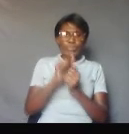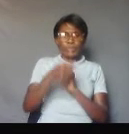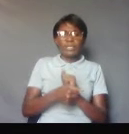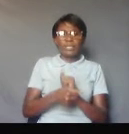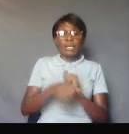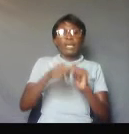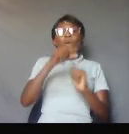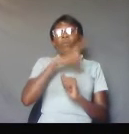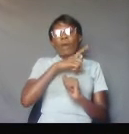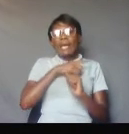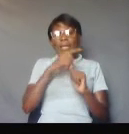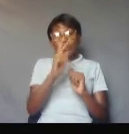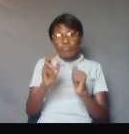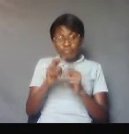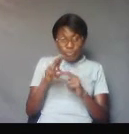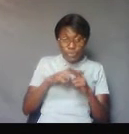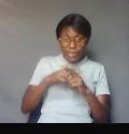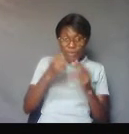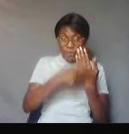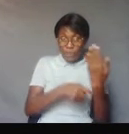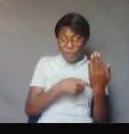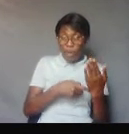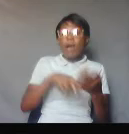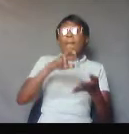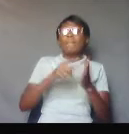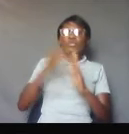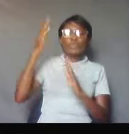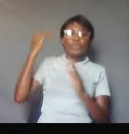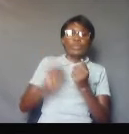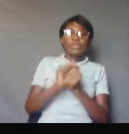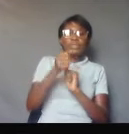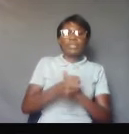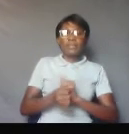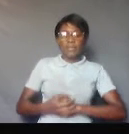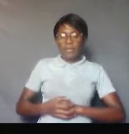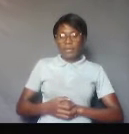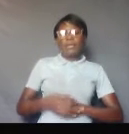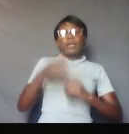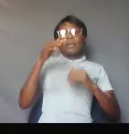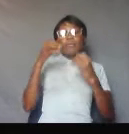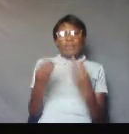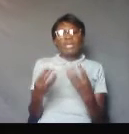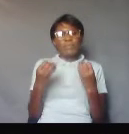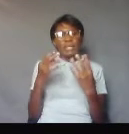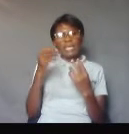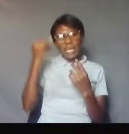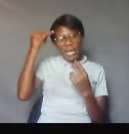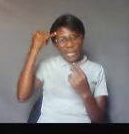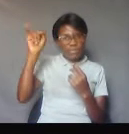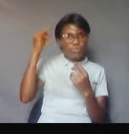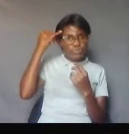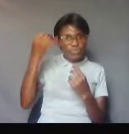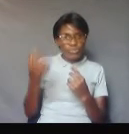have got a certain ideological investment. We don't come to the process of Bible interpretation. We don't pretend to